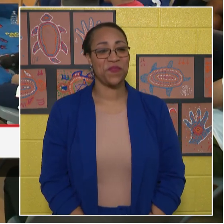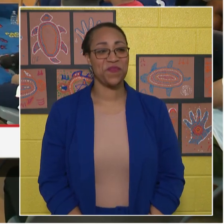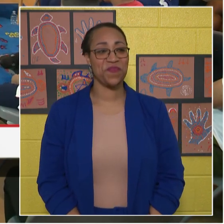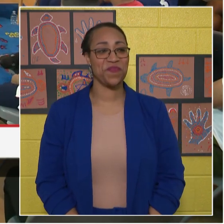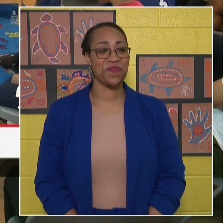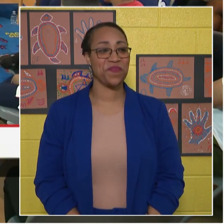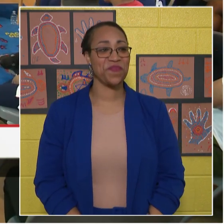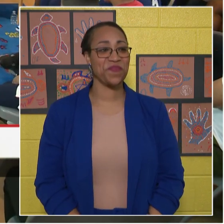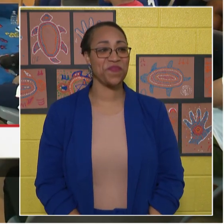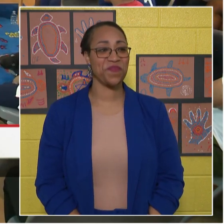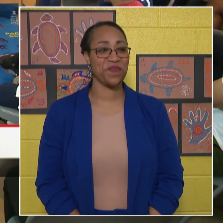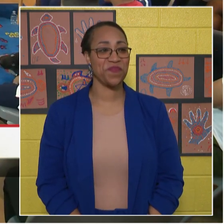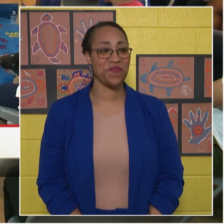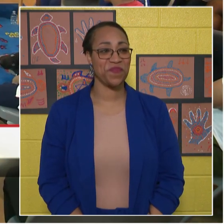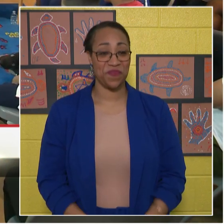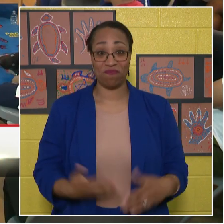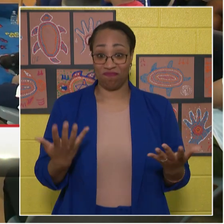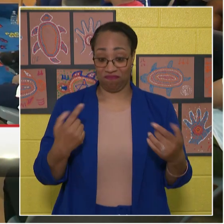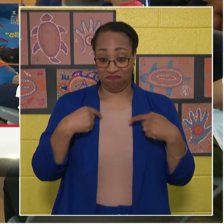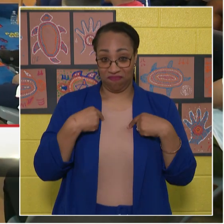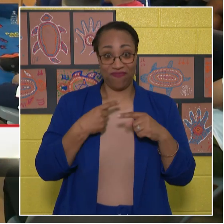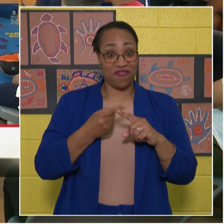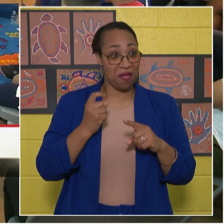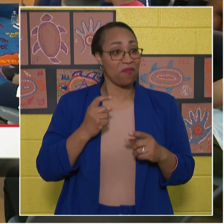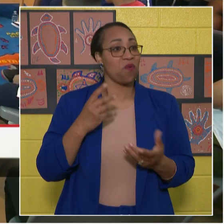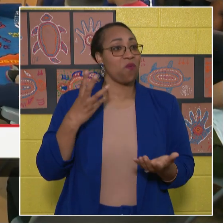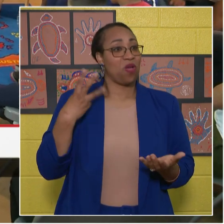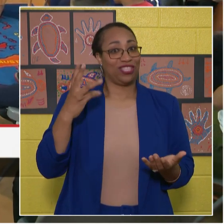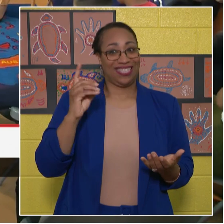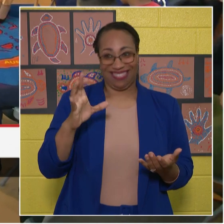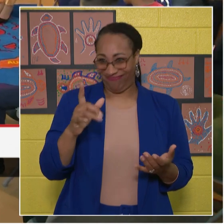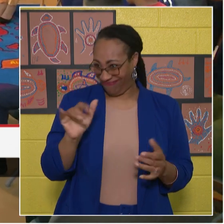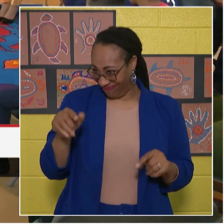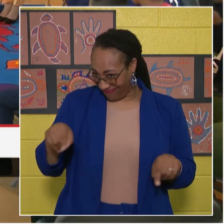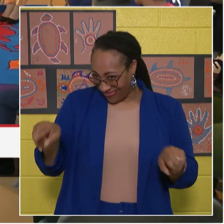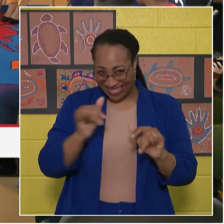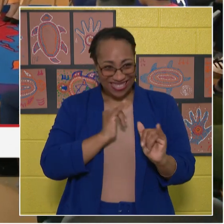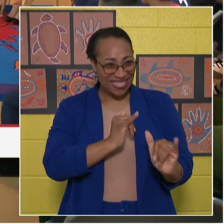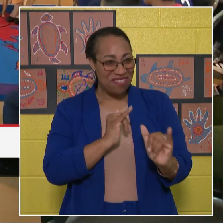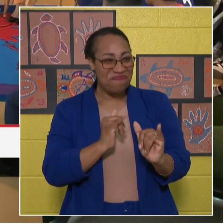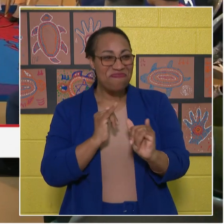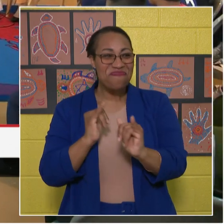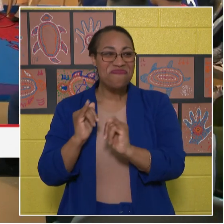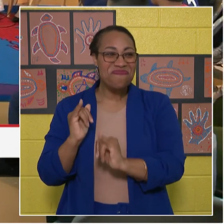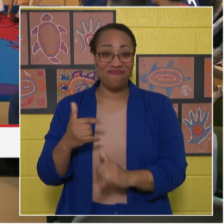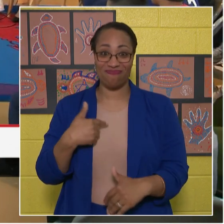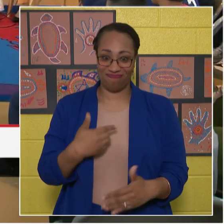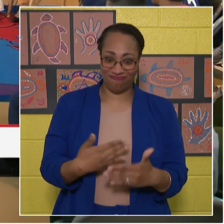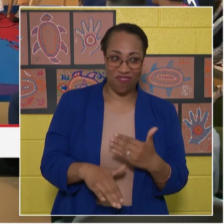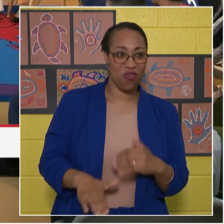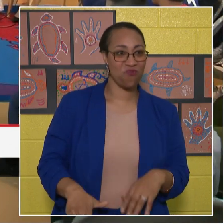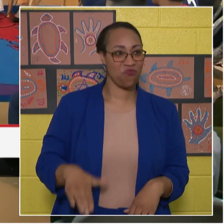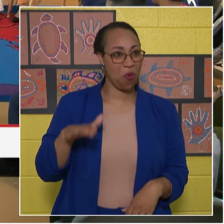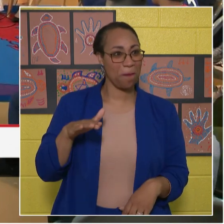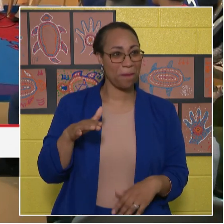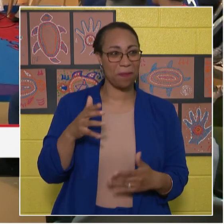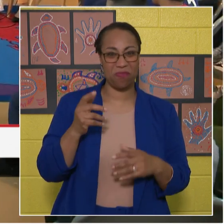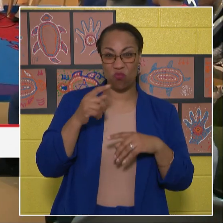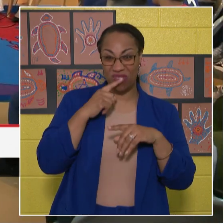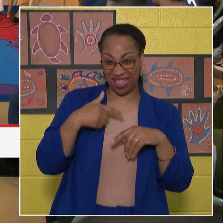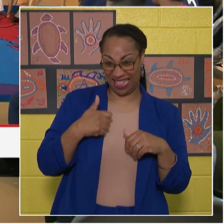from Washington, D.C., like many of you. I grew up in a neighborhood about 10 minutes from here in Ward